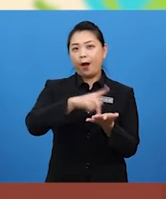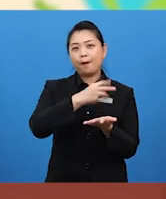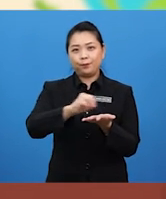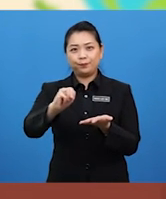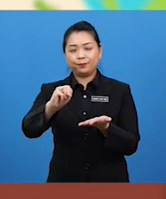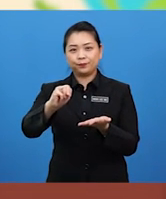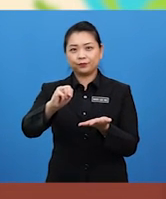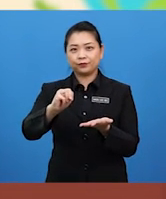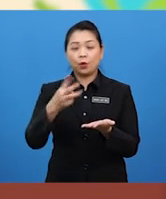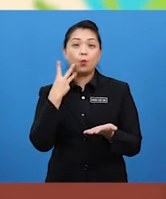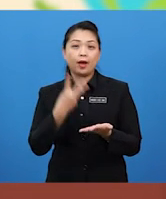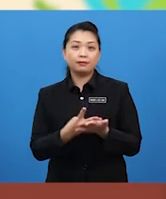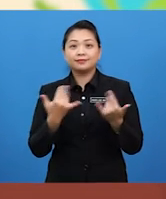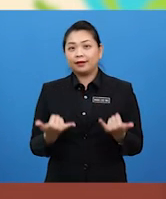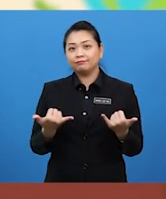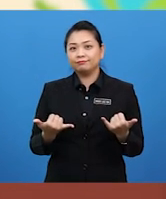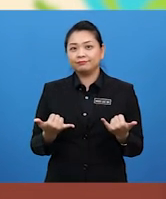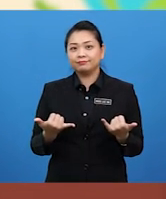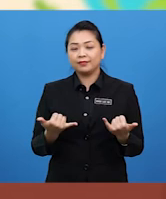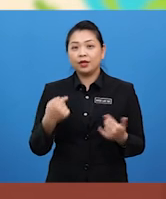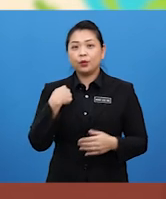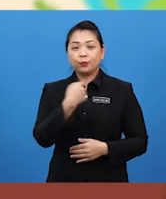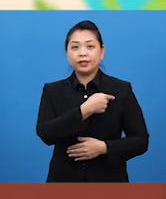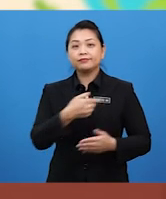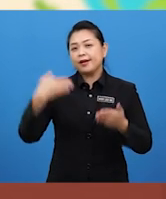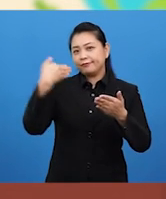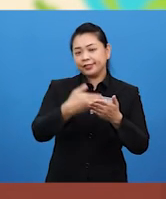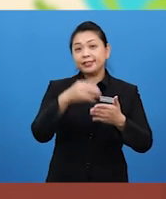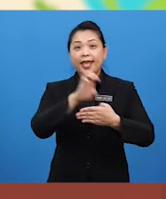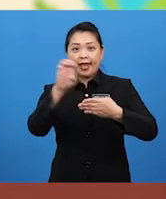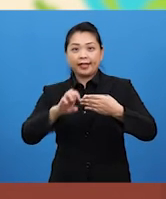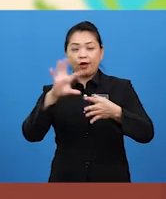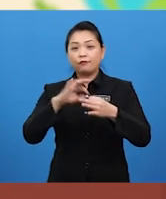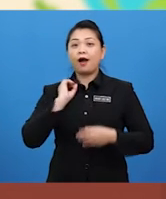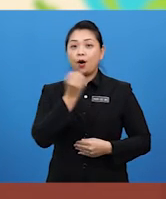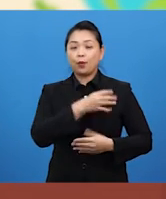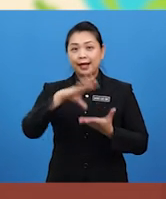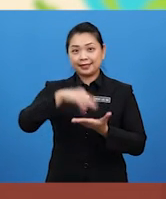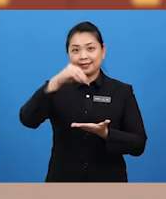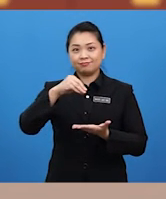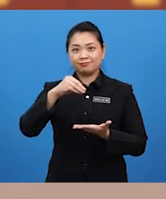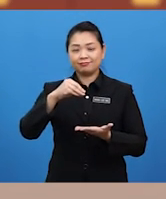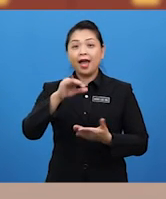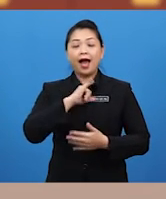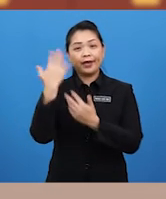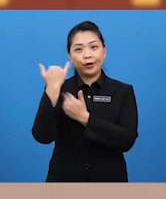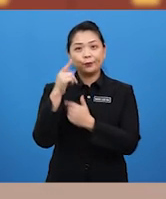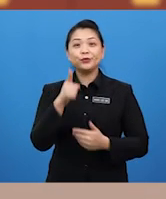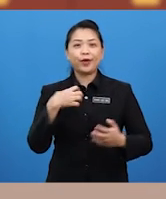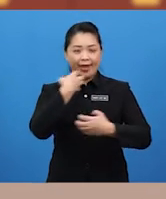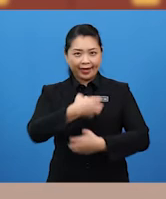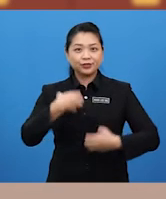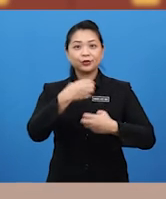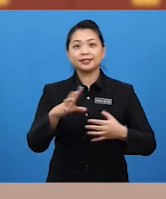poem. Well, now, we've reached the end of our lesson. I hope